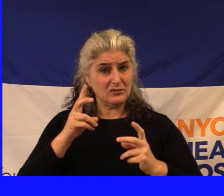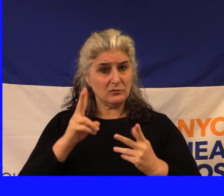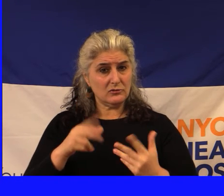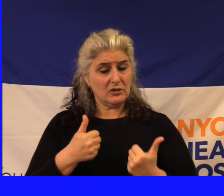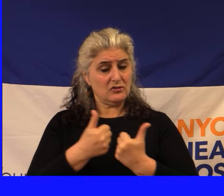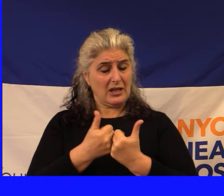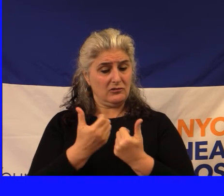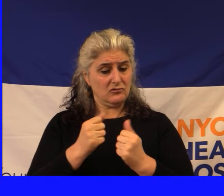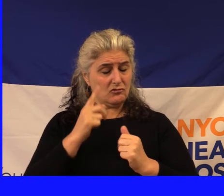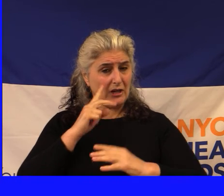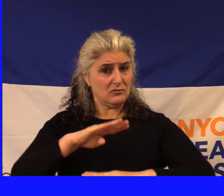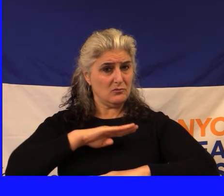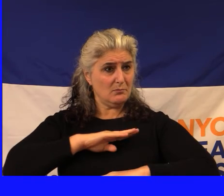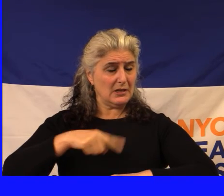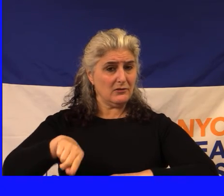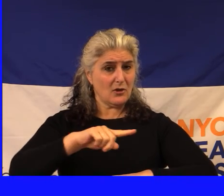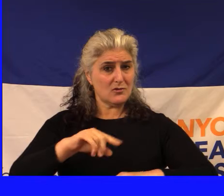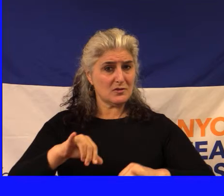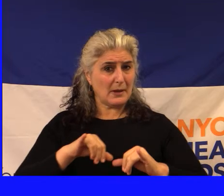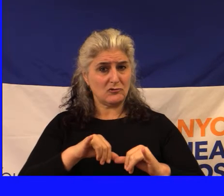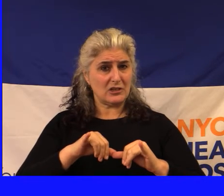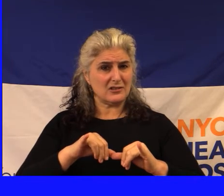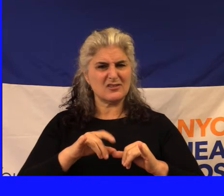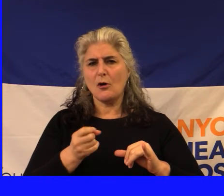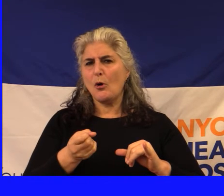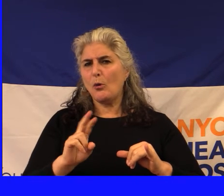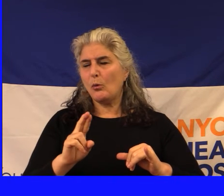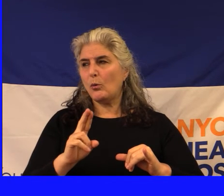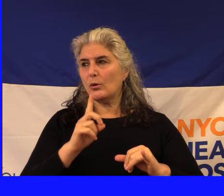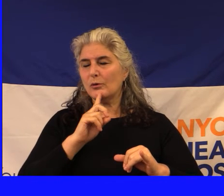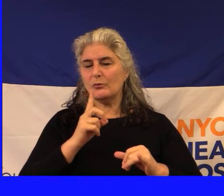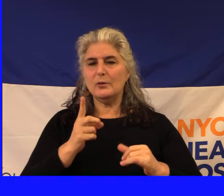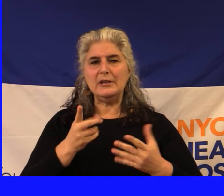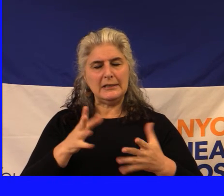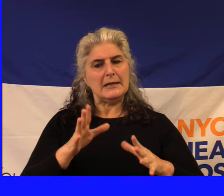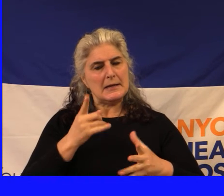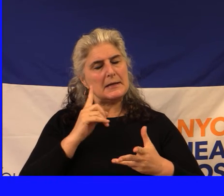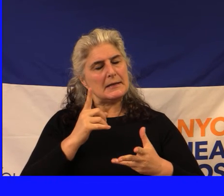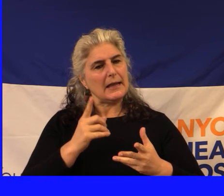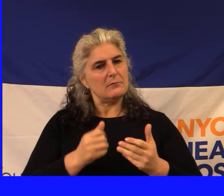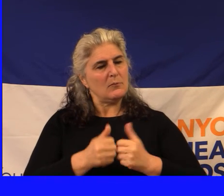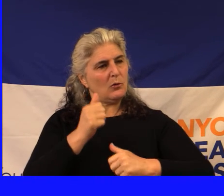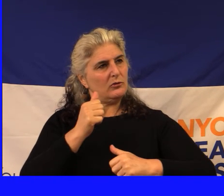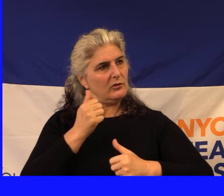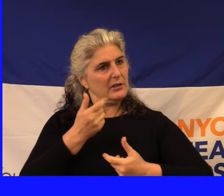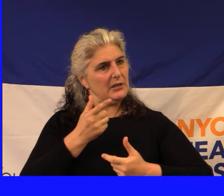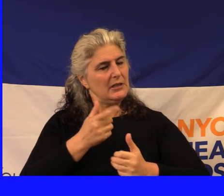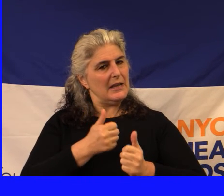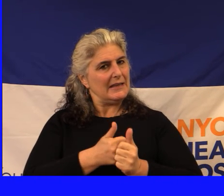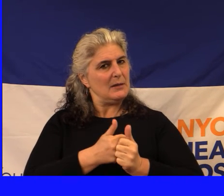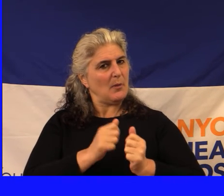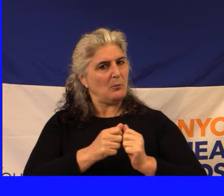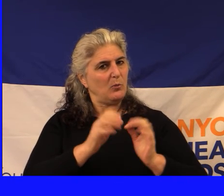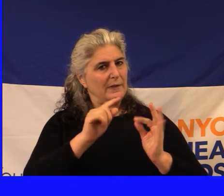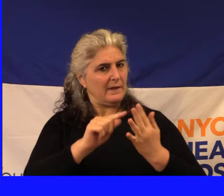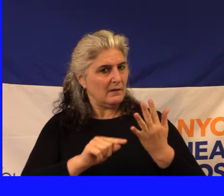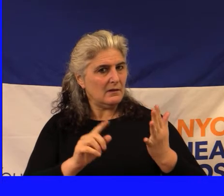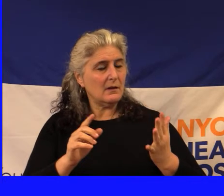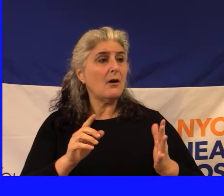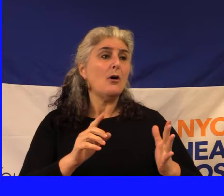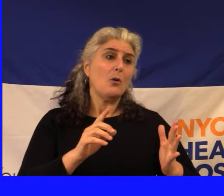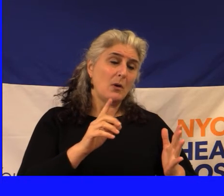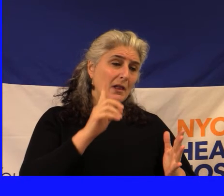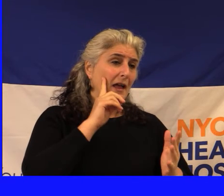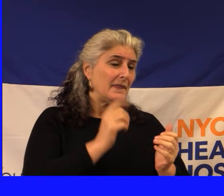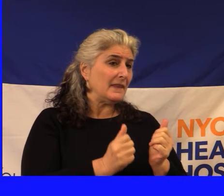meeting these metrics, or have we been able to more or less keep up with some of that? Yeah, I mean, I think some of the